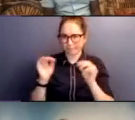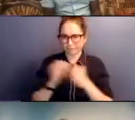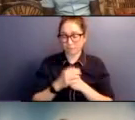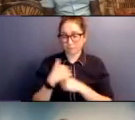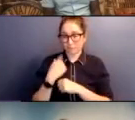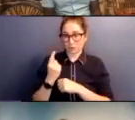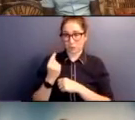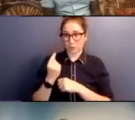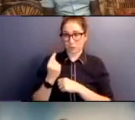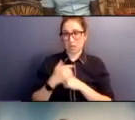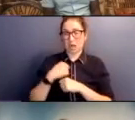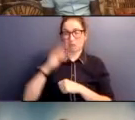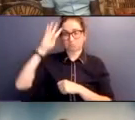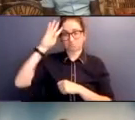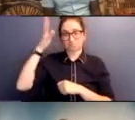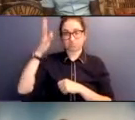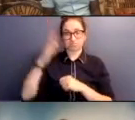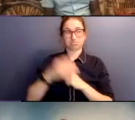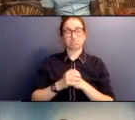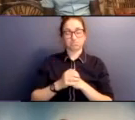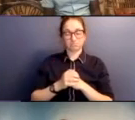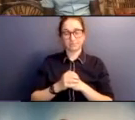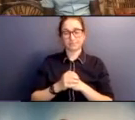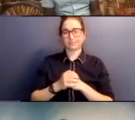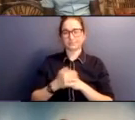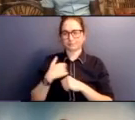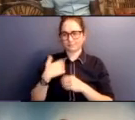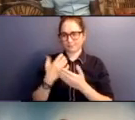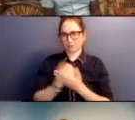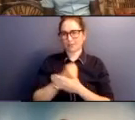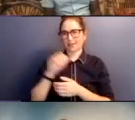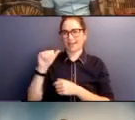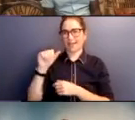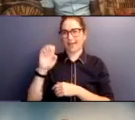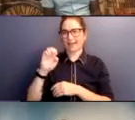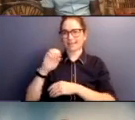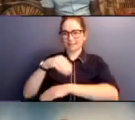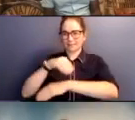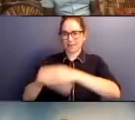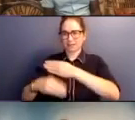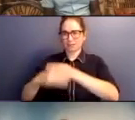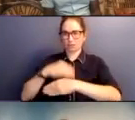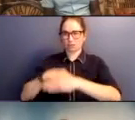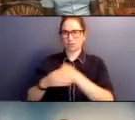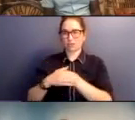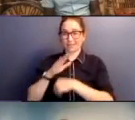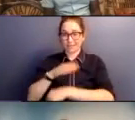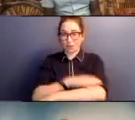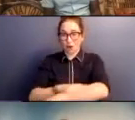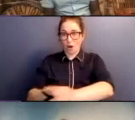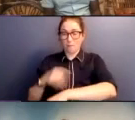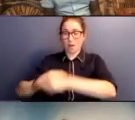I improvised and I used an ace bandage, wrapped it up his arm,